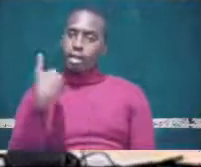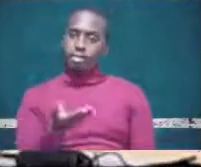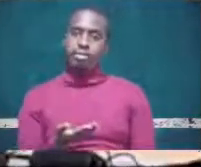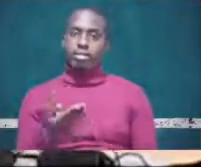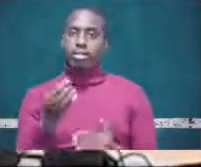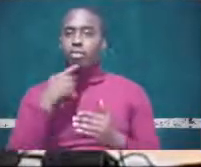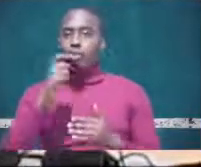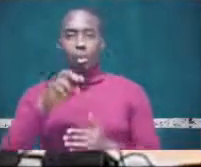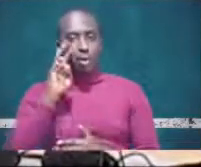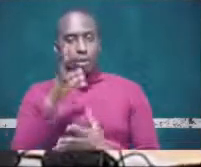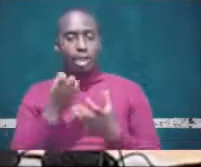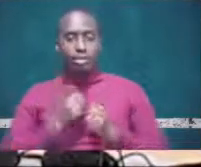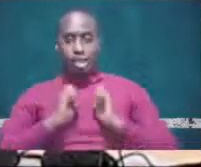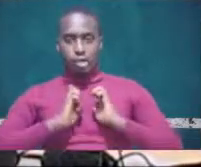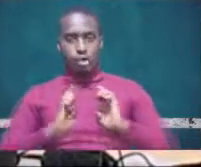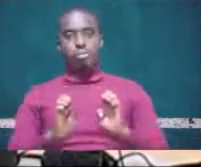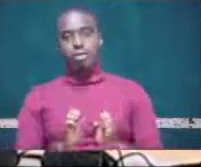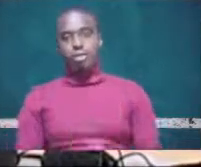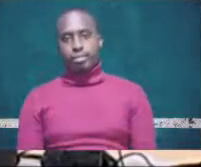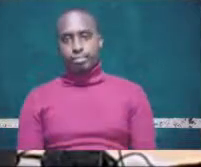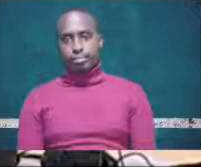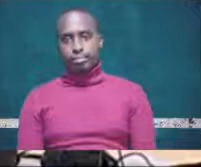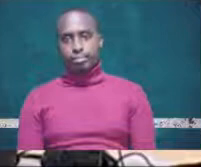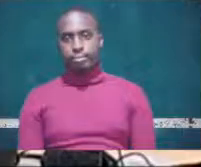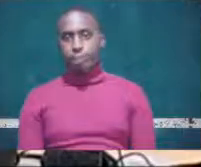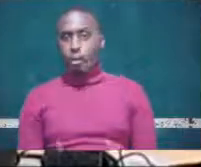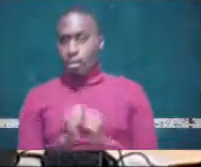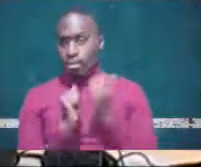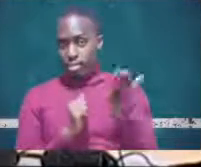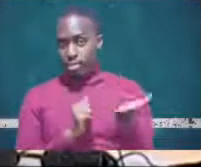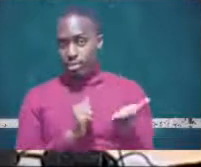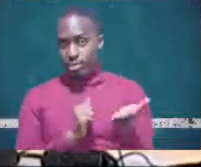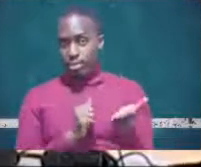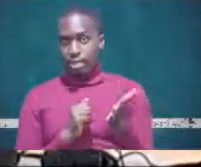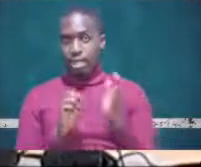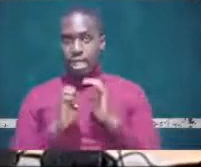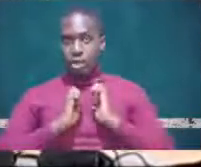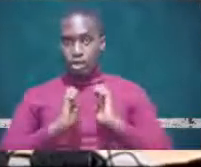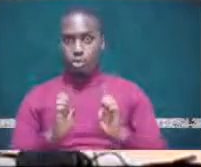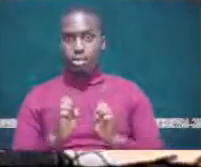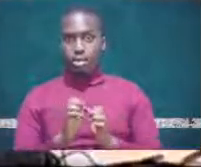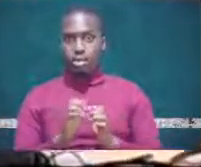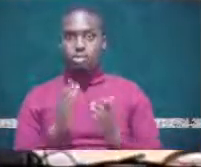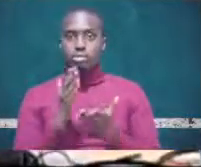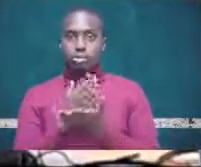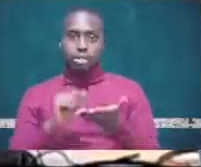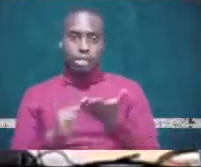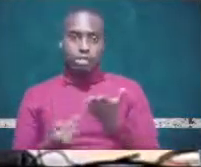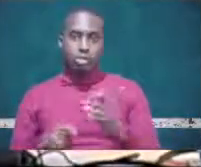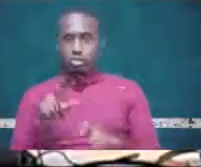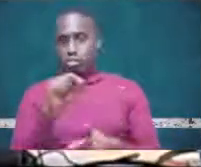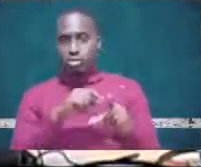consider, we have economic. Economic. So with this one, economic, the technology